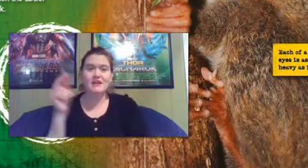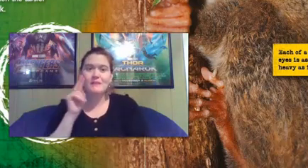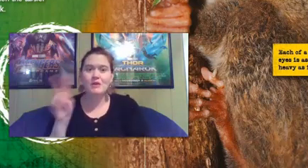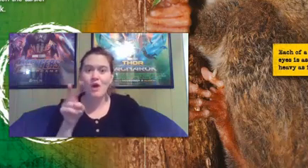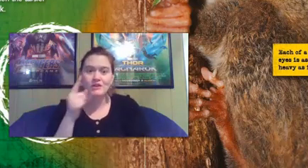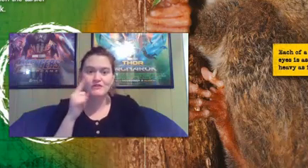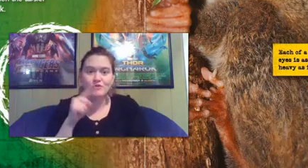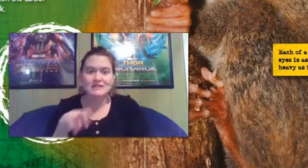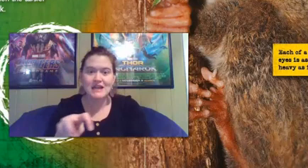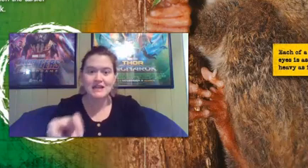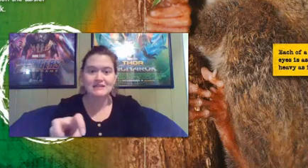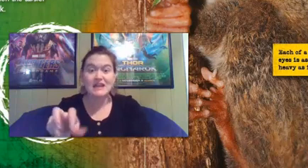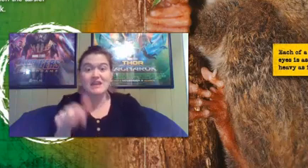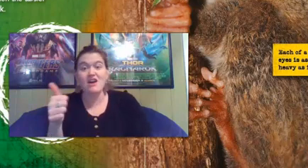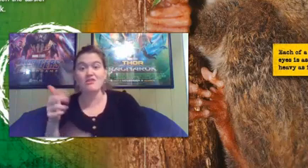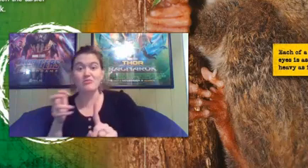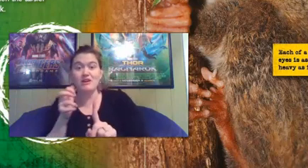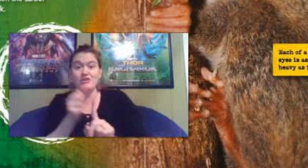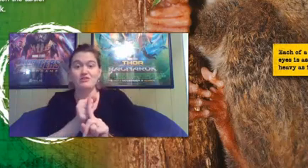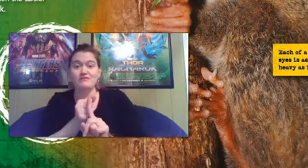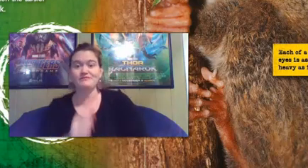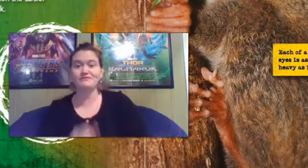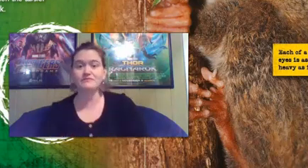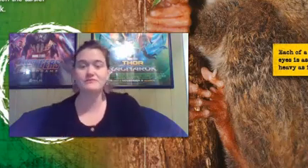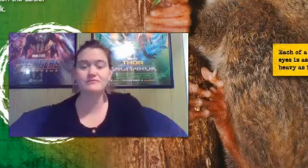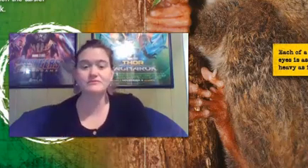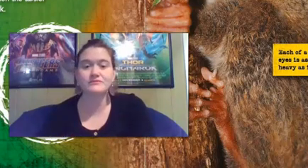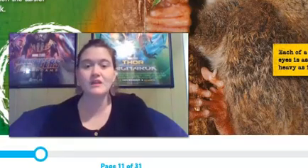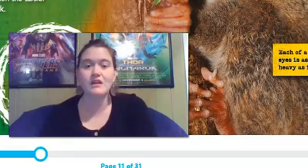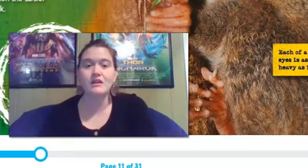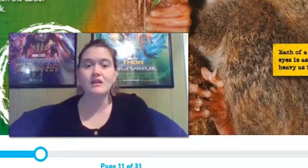forest. They watch for snakes and other predators.